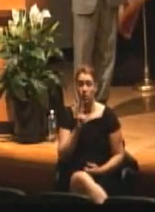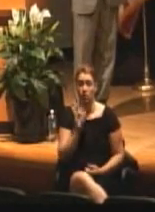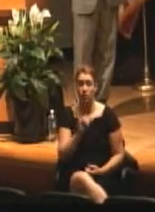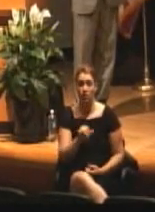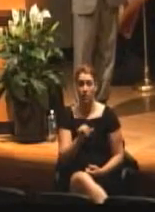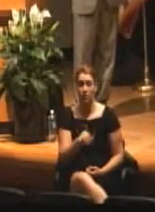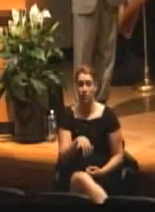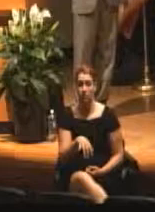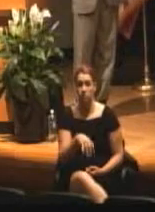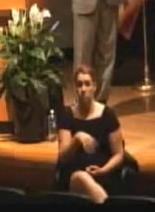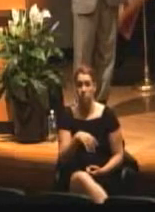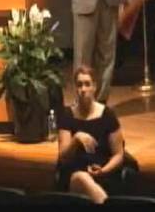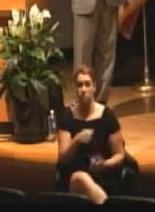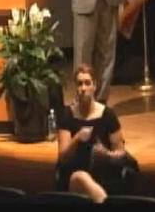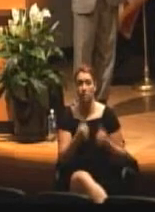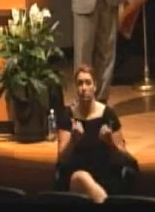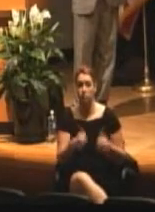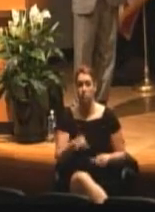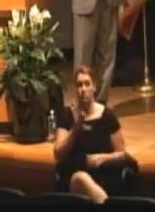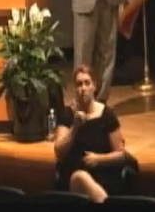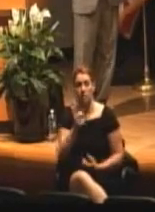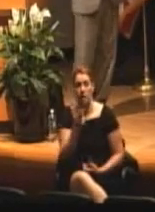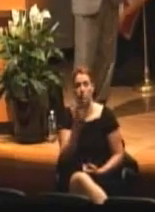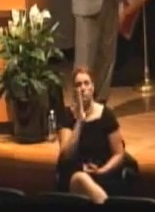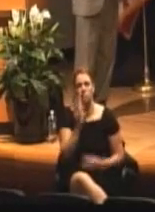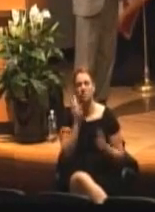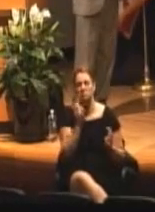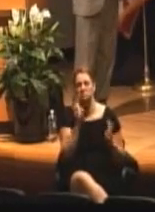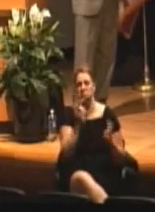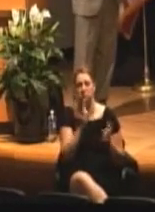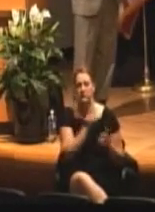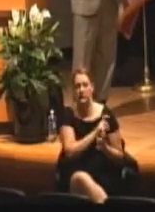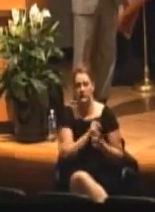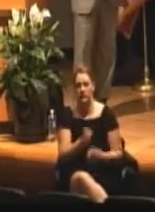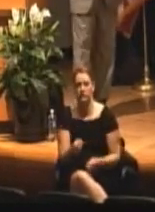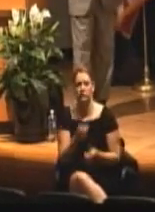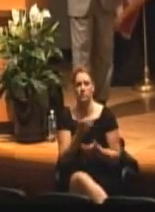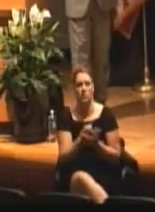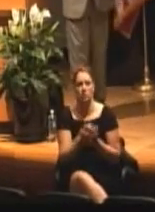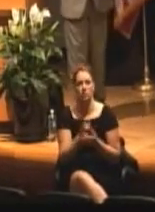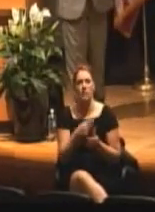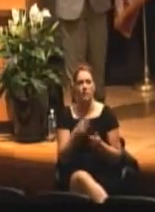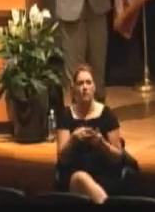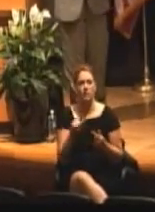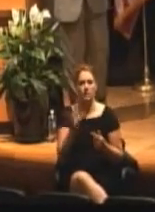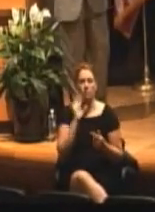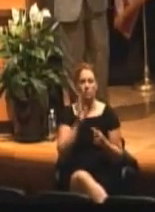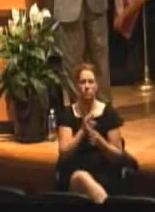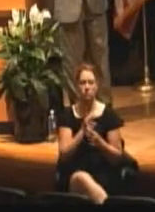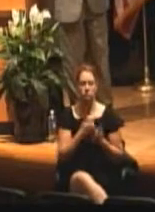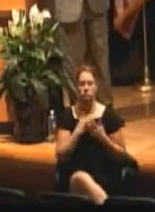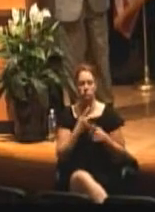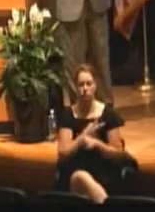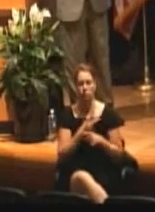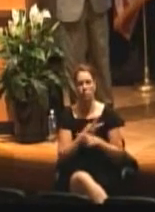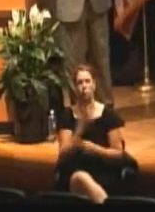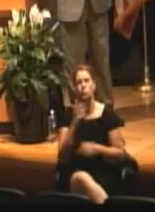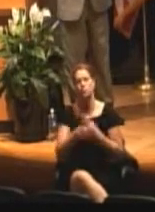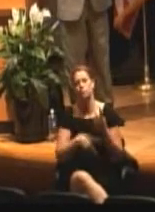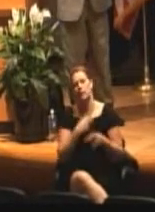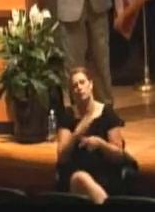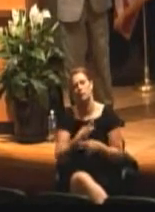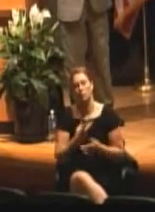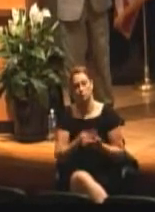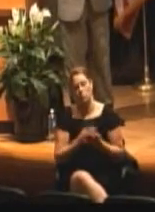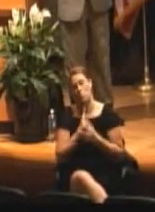funds, so to speak, as far as the down payment. And that would maybe determine which loan program we'd go to. Do we go FHA conventional? We